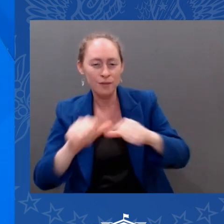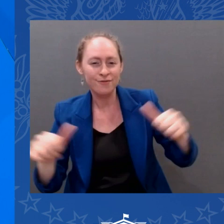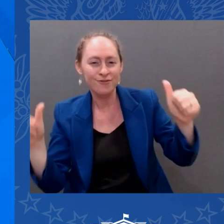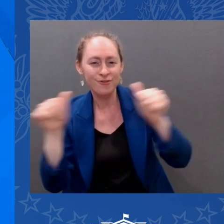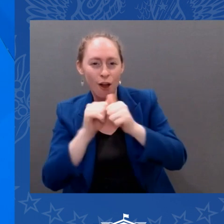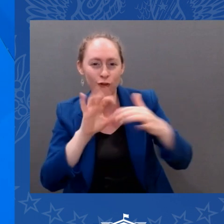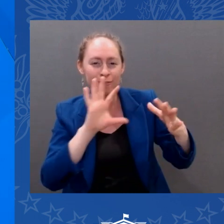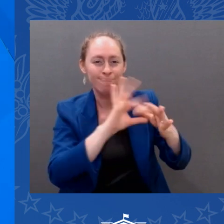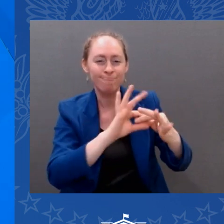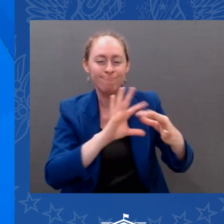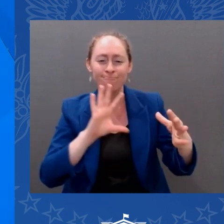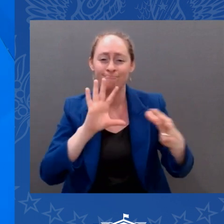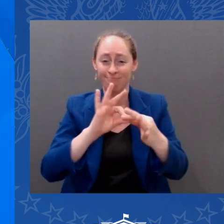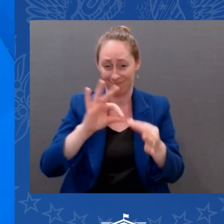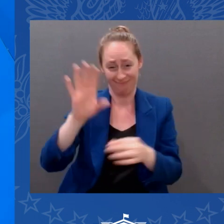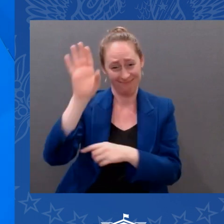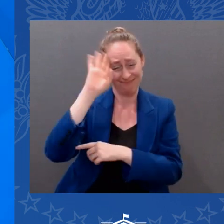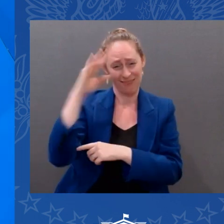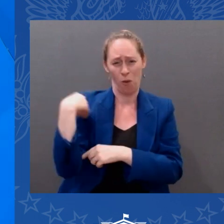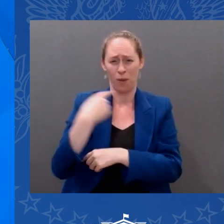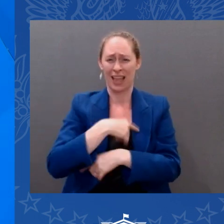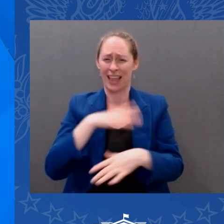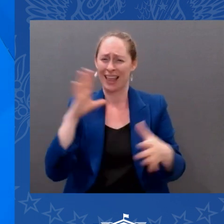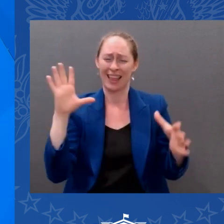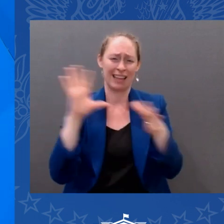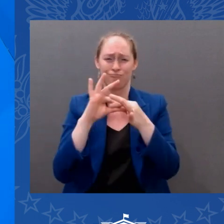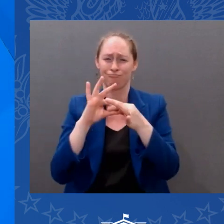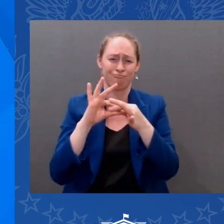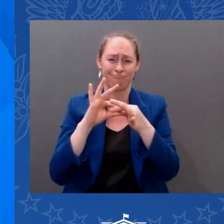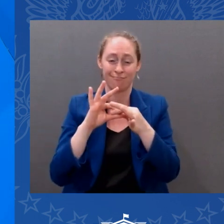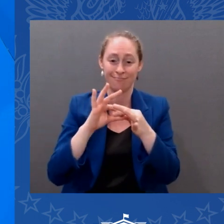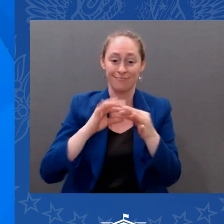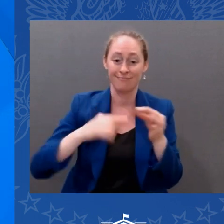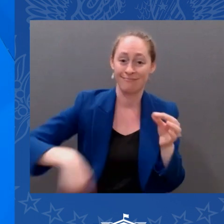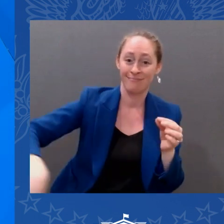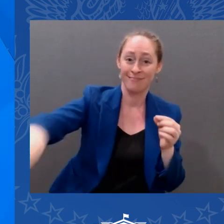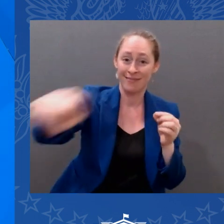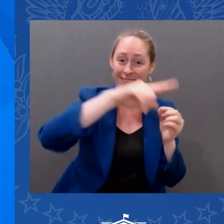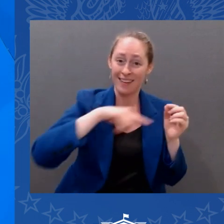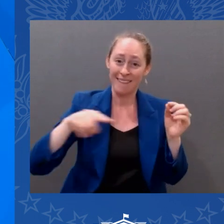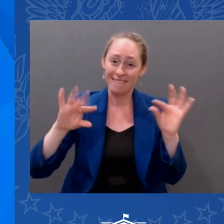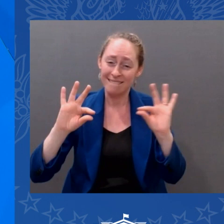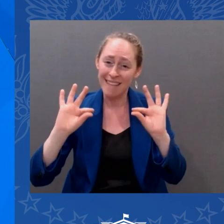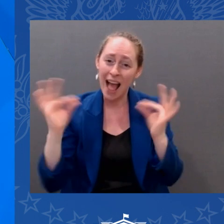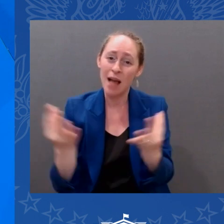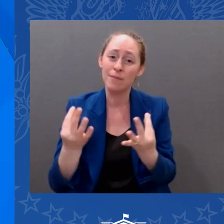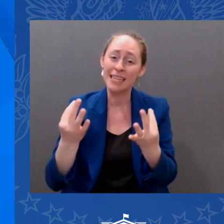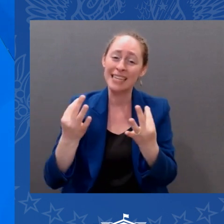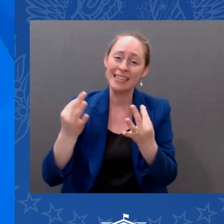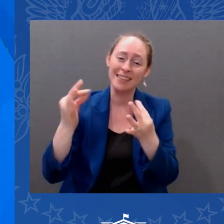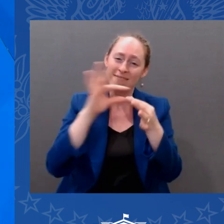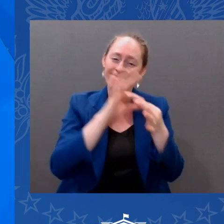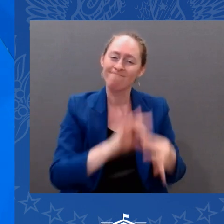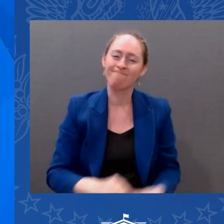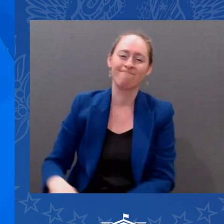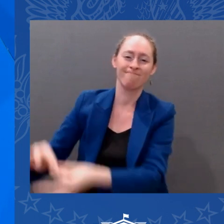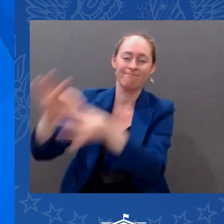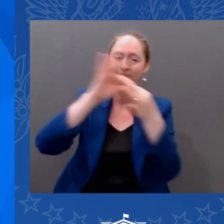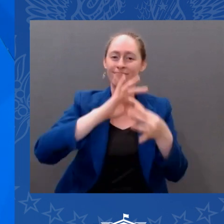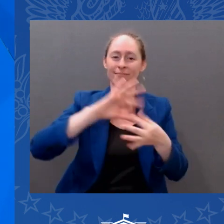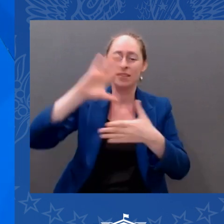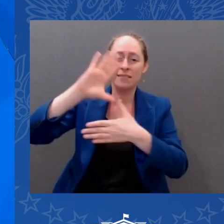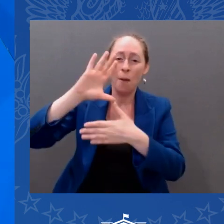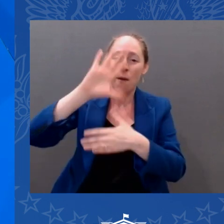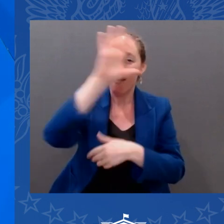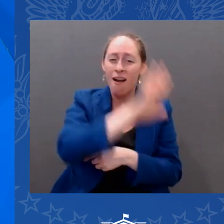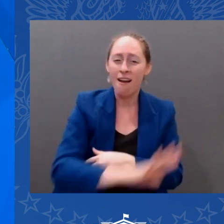close bonds of family and enduring friendship. We see it here in Los Angeles, as you heard earlier, a